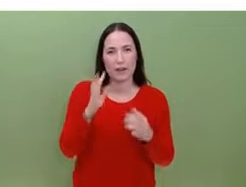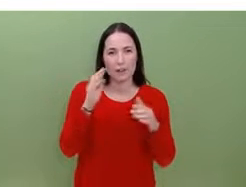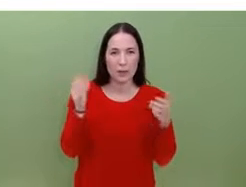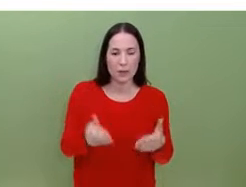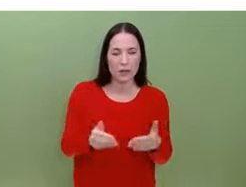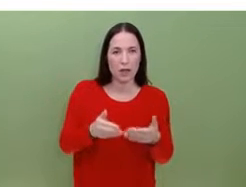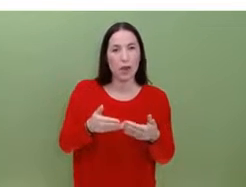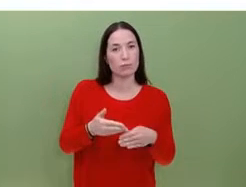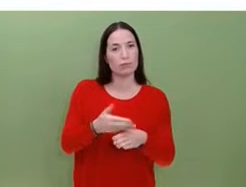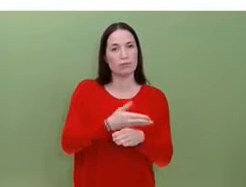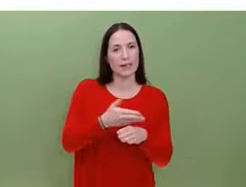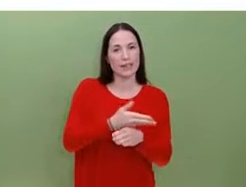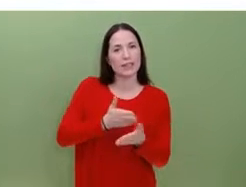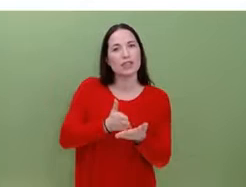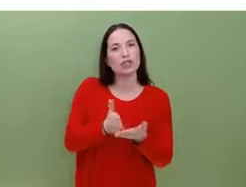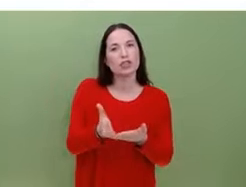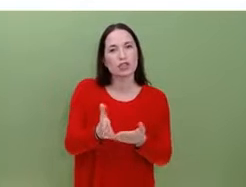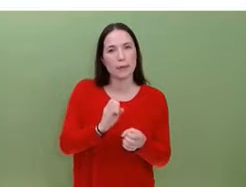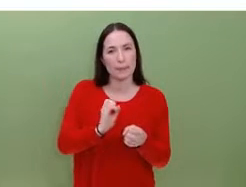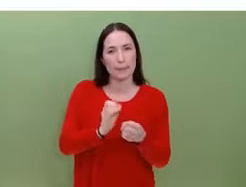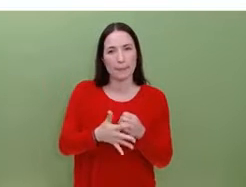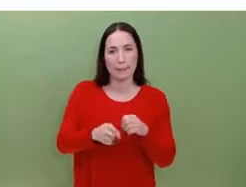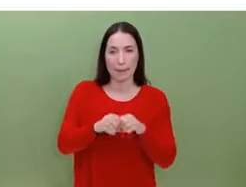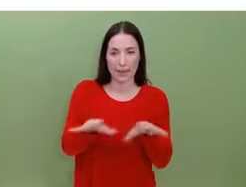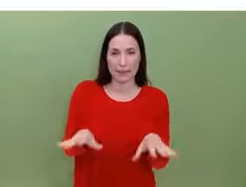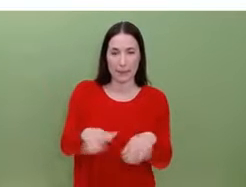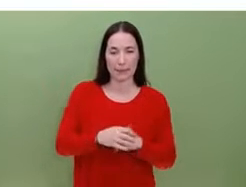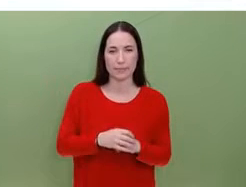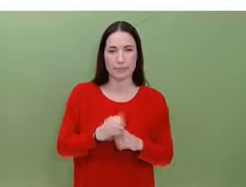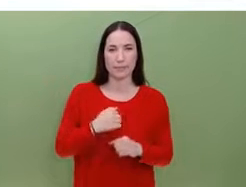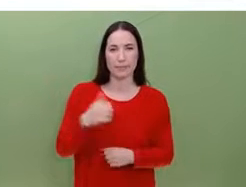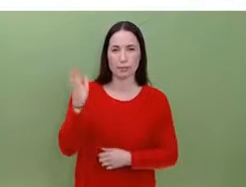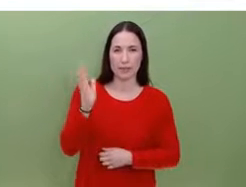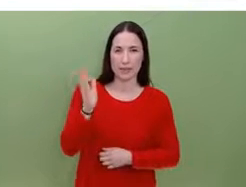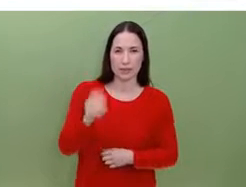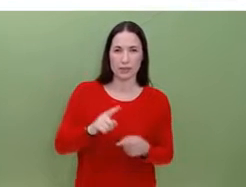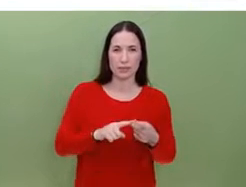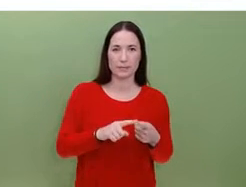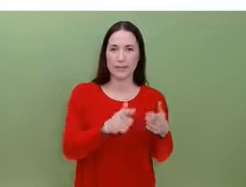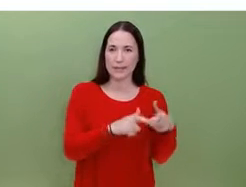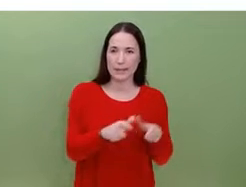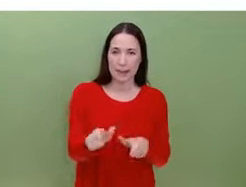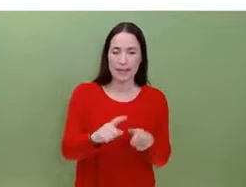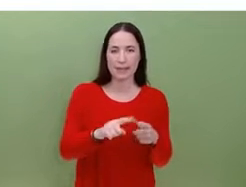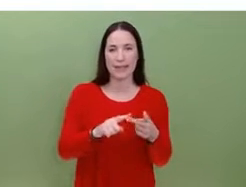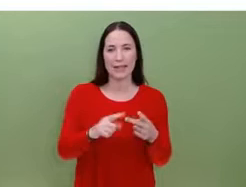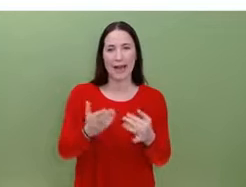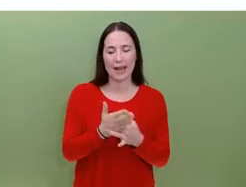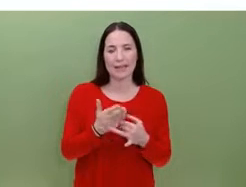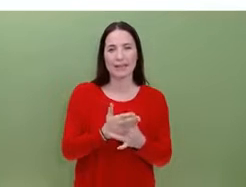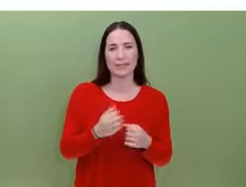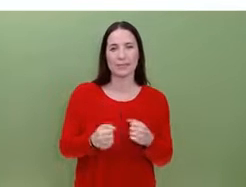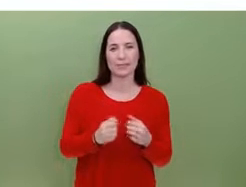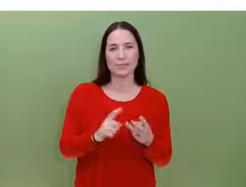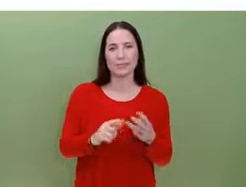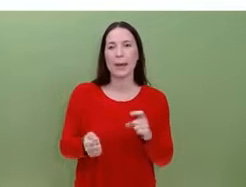pandemic. And in the presentation, I will cover sustainability, access, impact, and we'll conclude with a